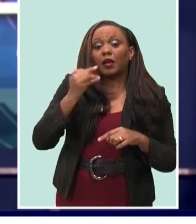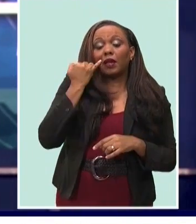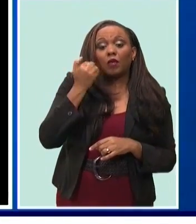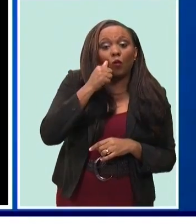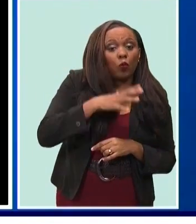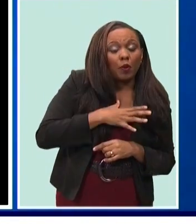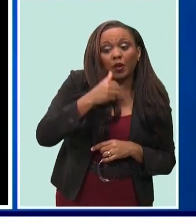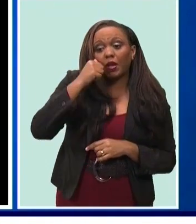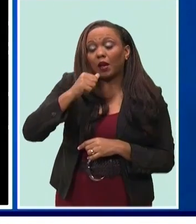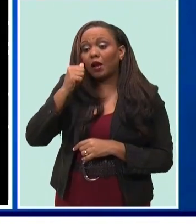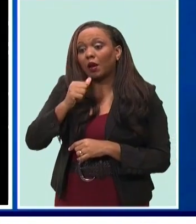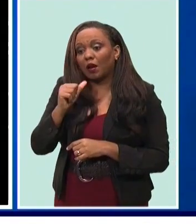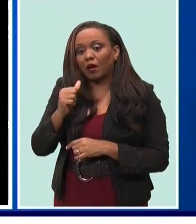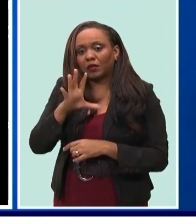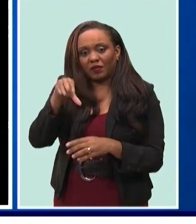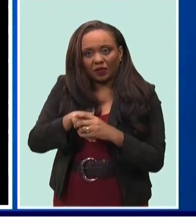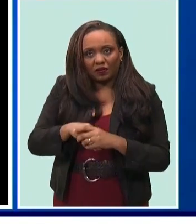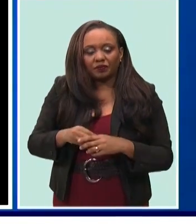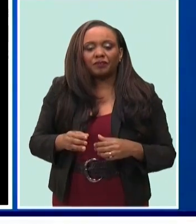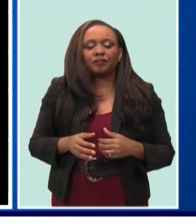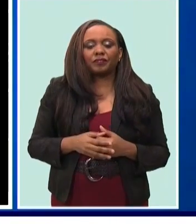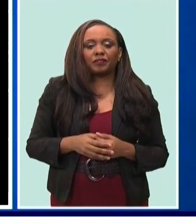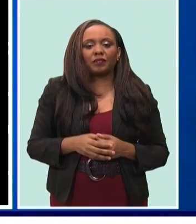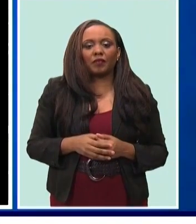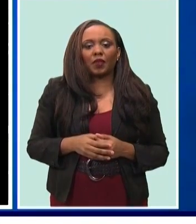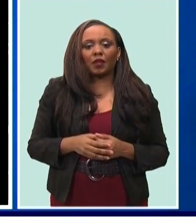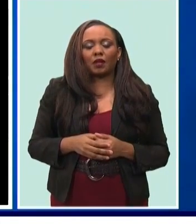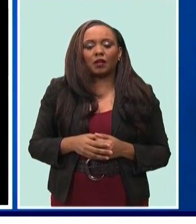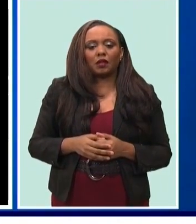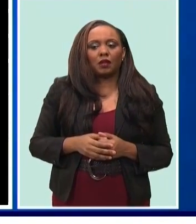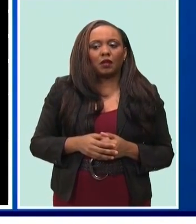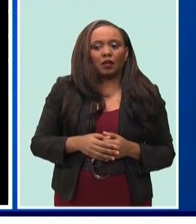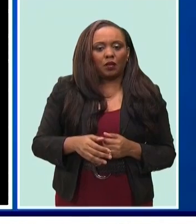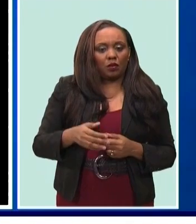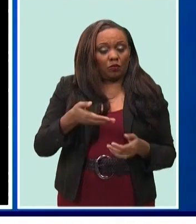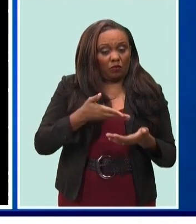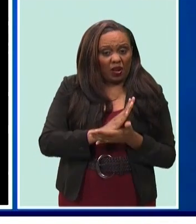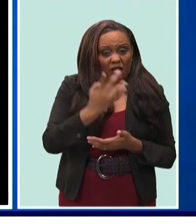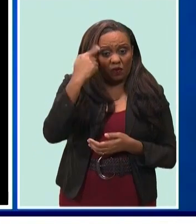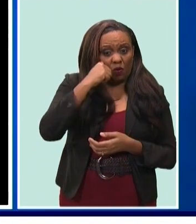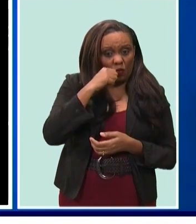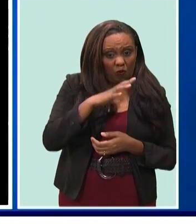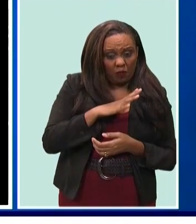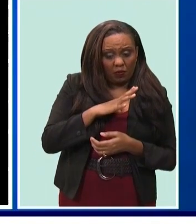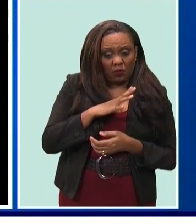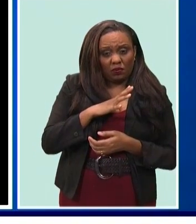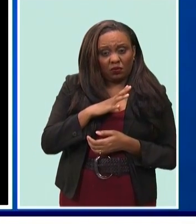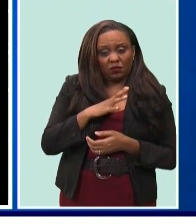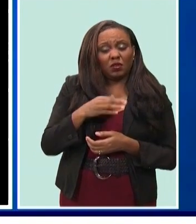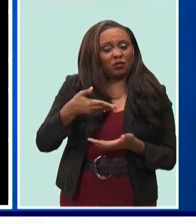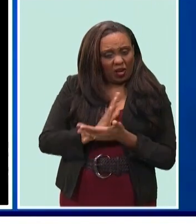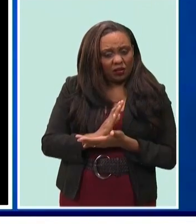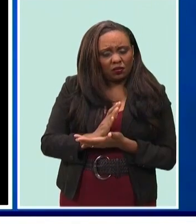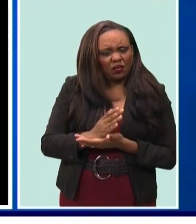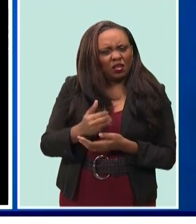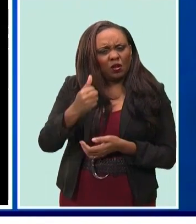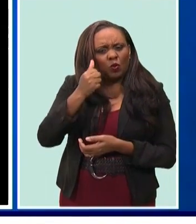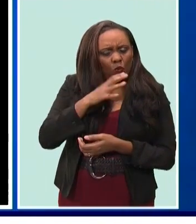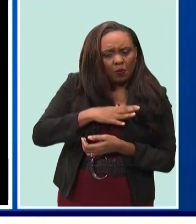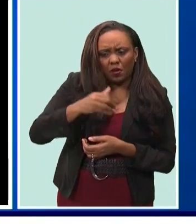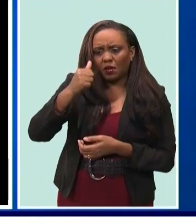In addition to gender equality being a fundamental and inviolable human right, women and girls' empowerment